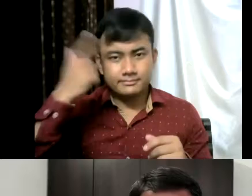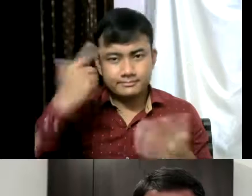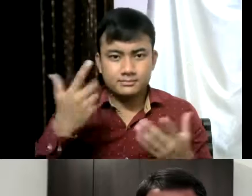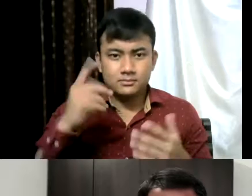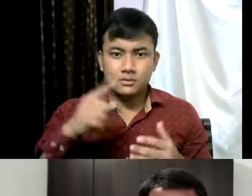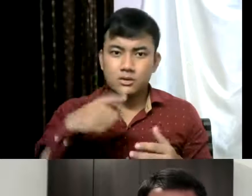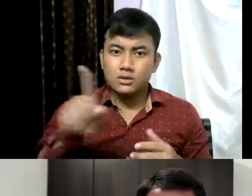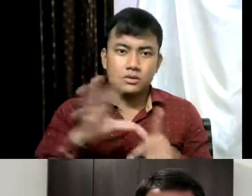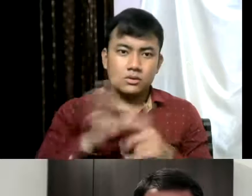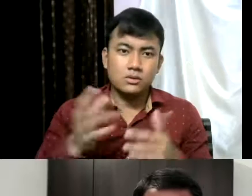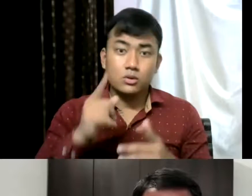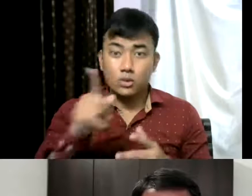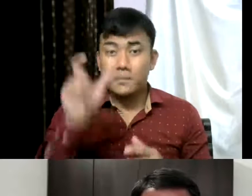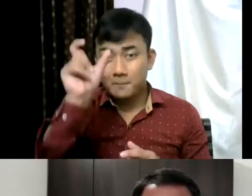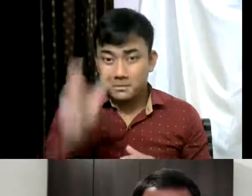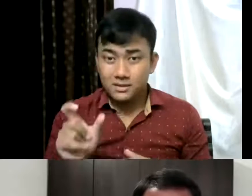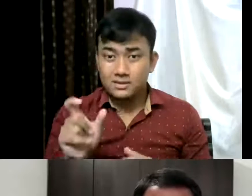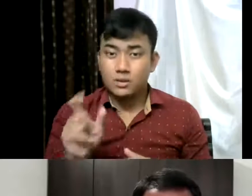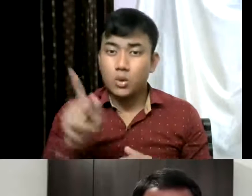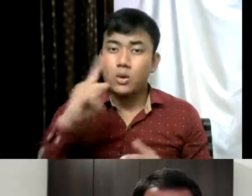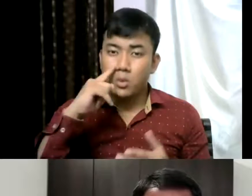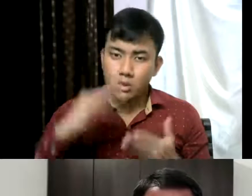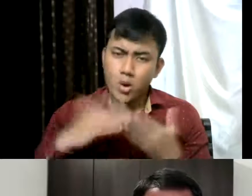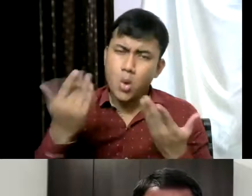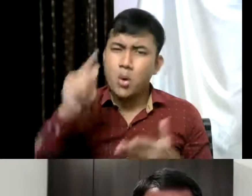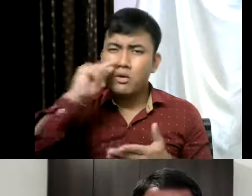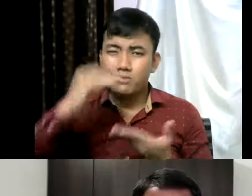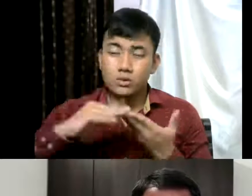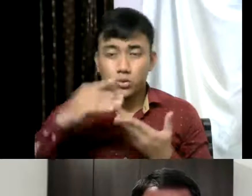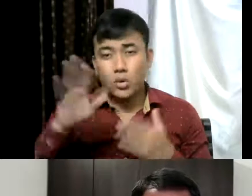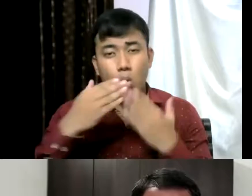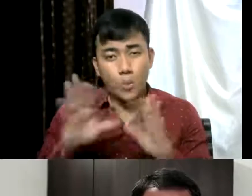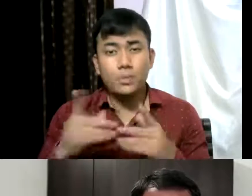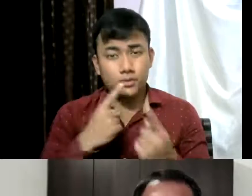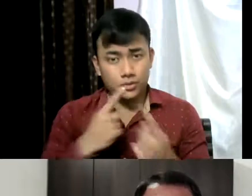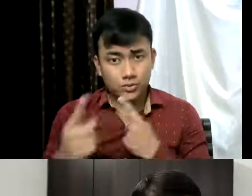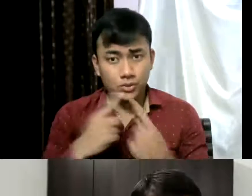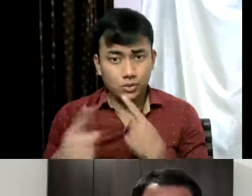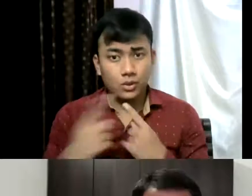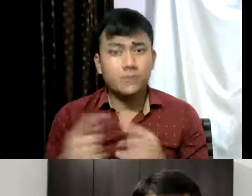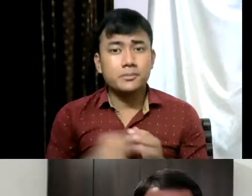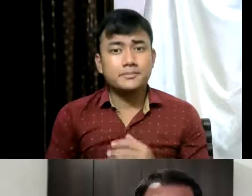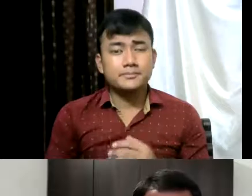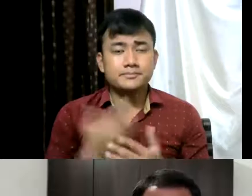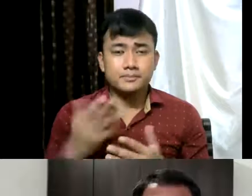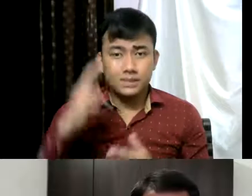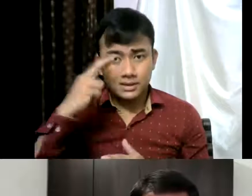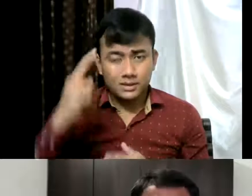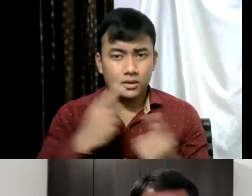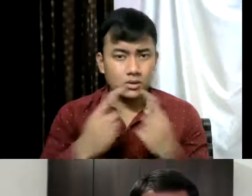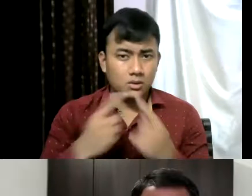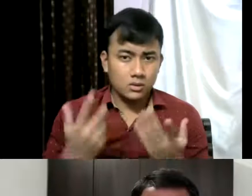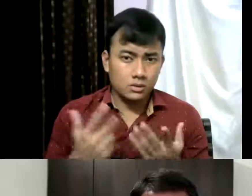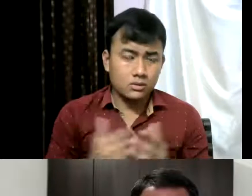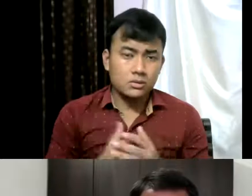really talk about with your partner as well, because it's so different for different people. No, what causes social anxiety? Is it video calls which cause you